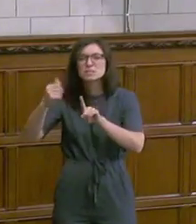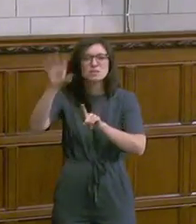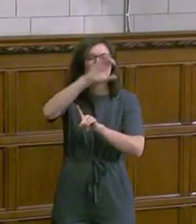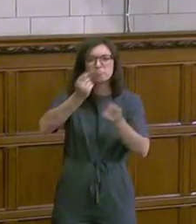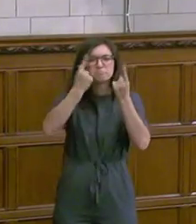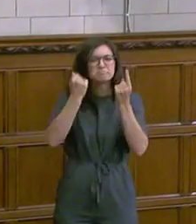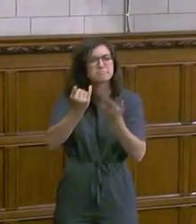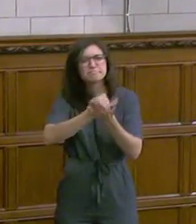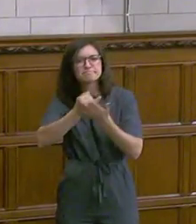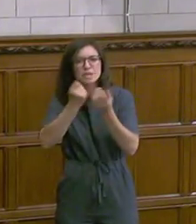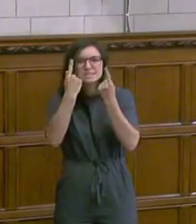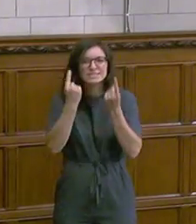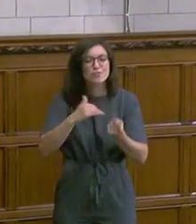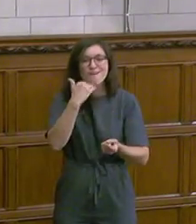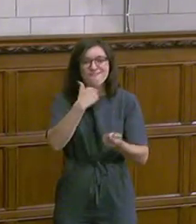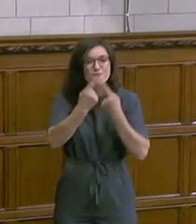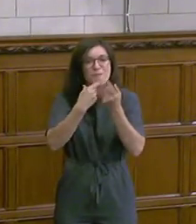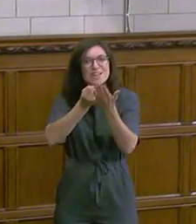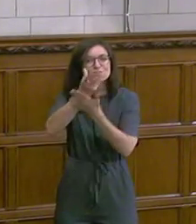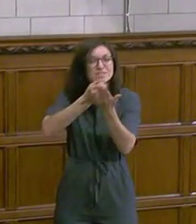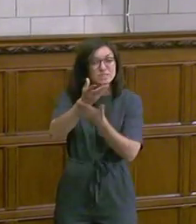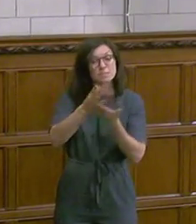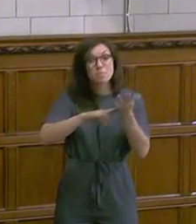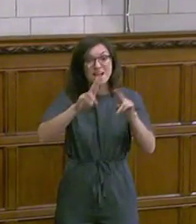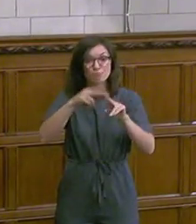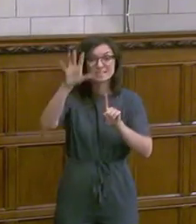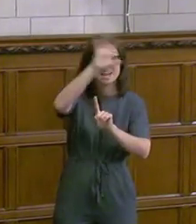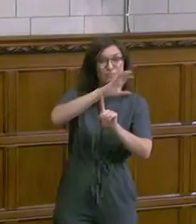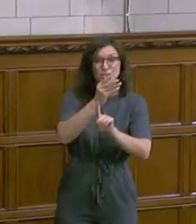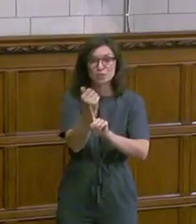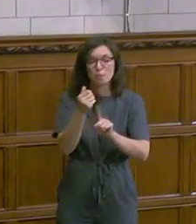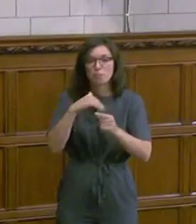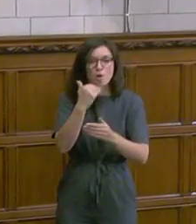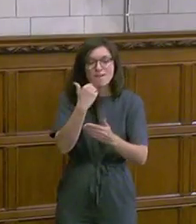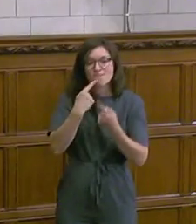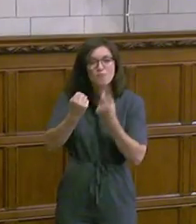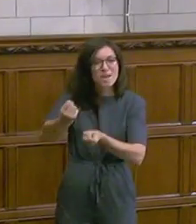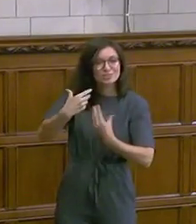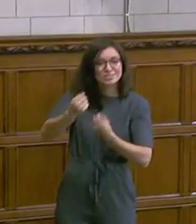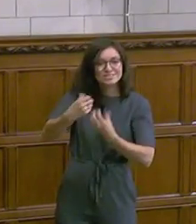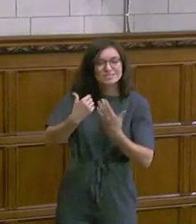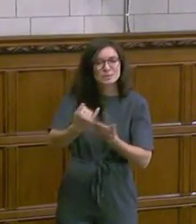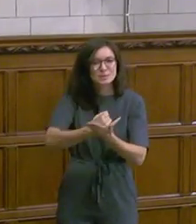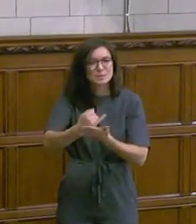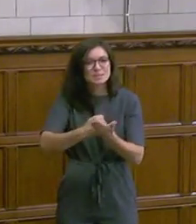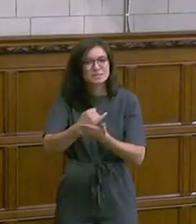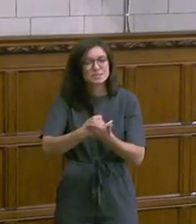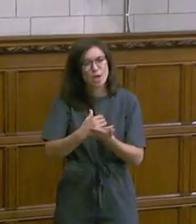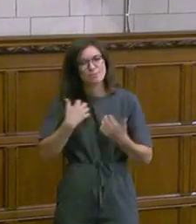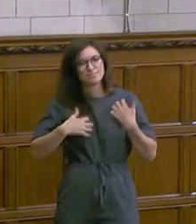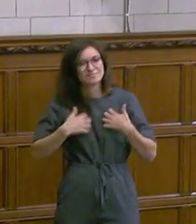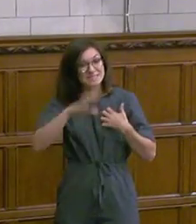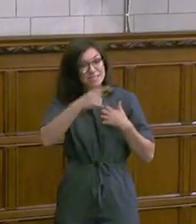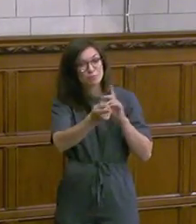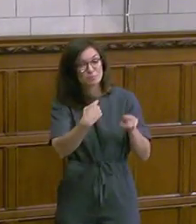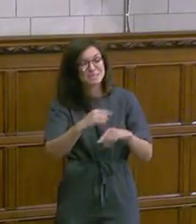accounts, especially from parents, and I hope the Minister has a chance, if he hasn't had already, to view them. In conclusion, Mr Stringer,